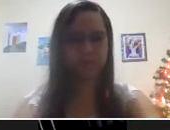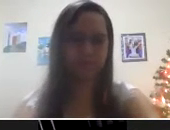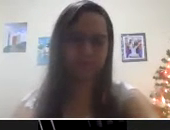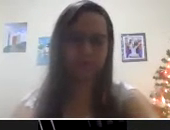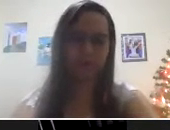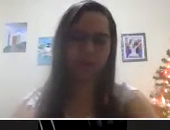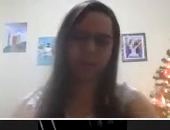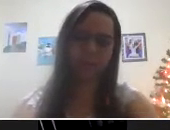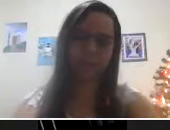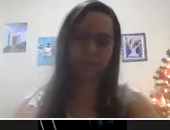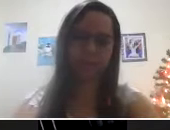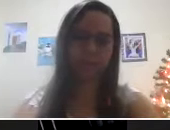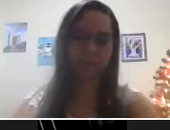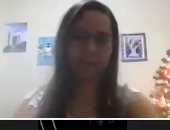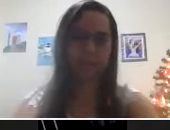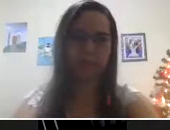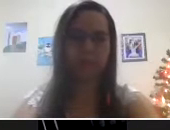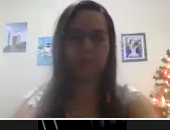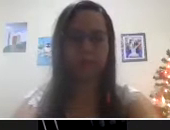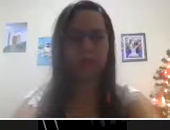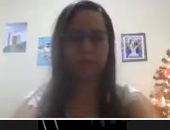Is Sharon's hair?